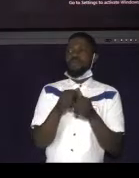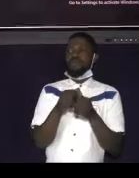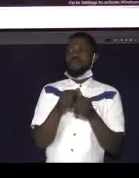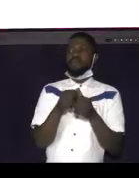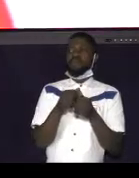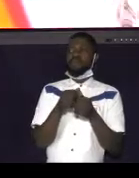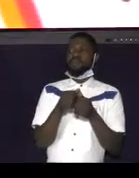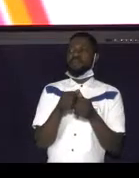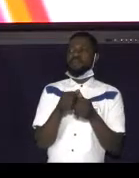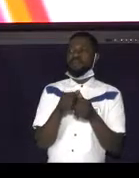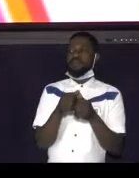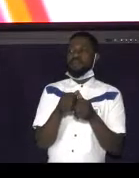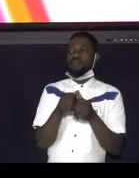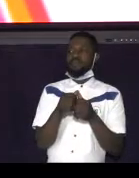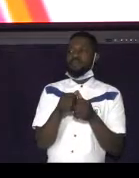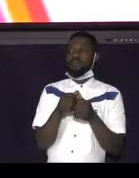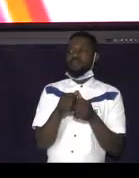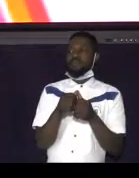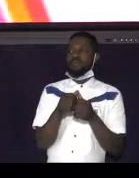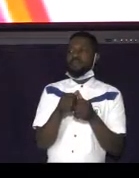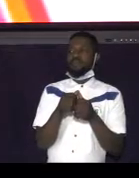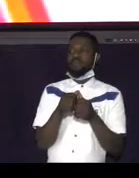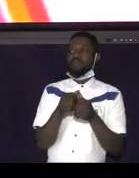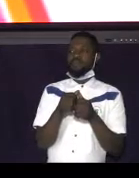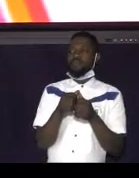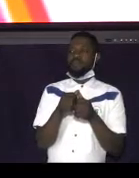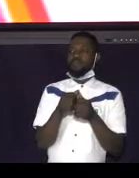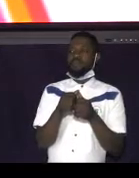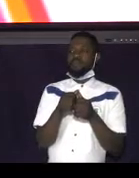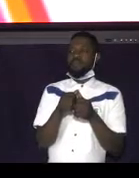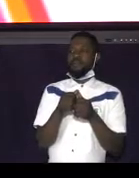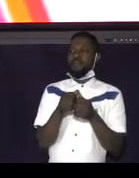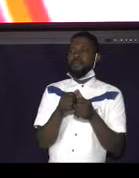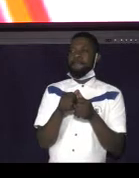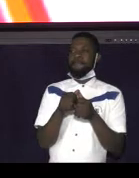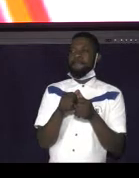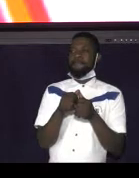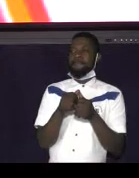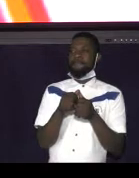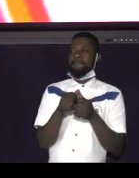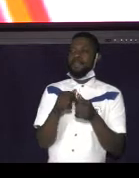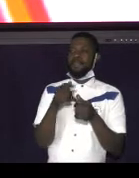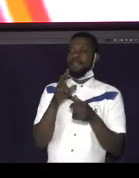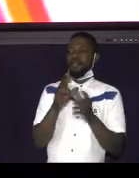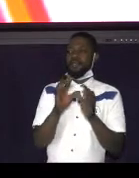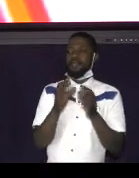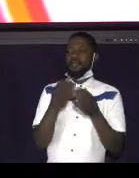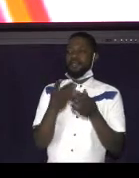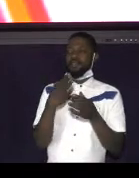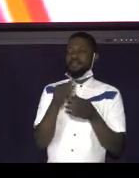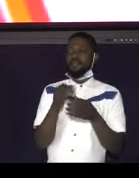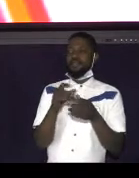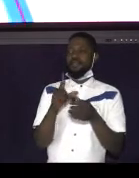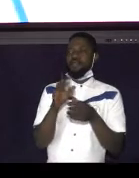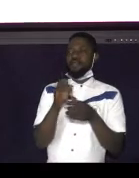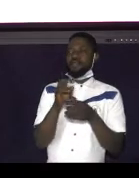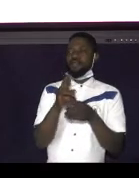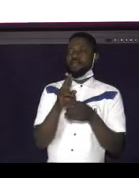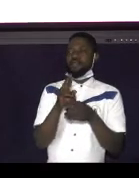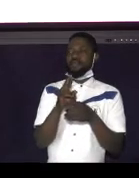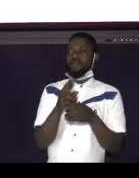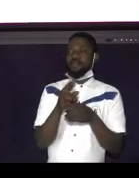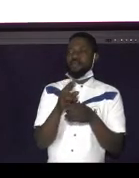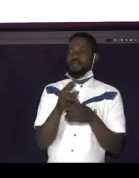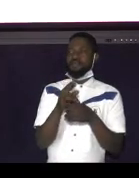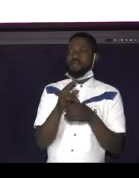see how a lever works first before we talk about the 3 classes of lever. If